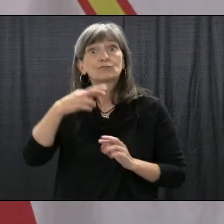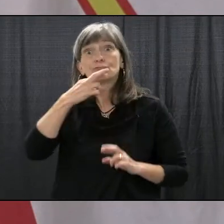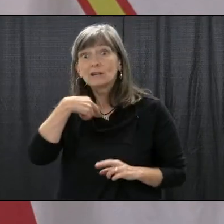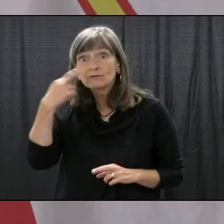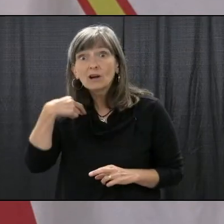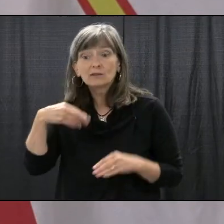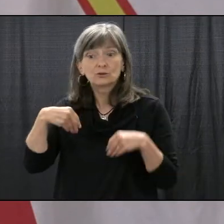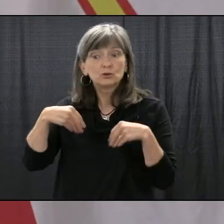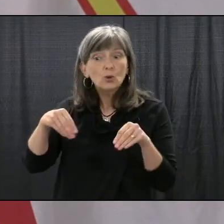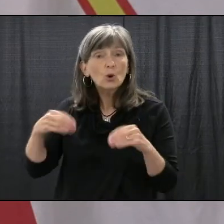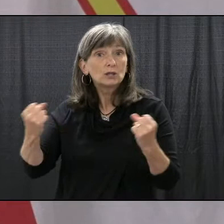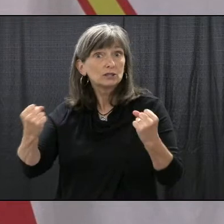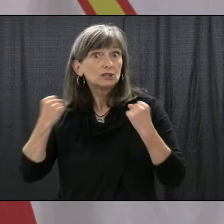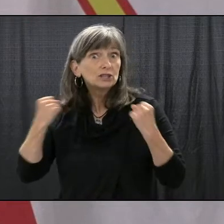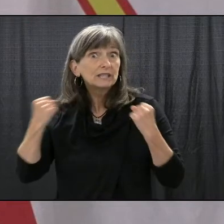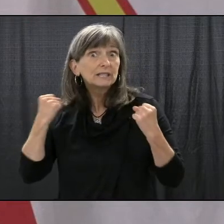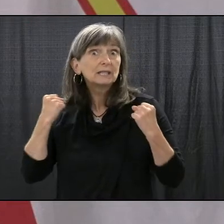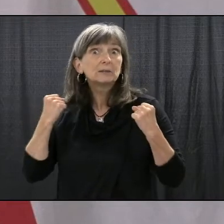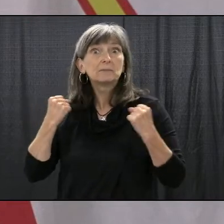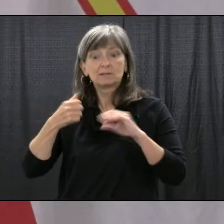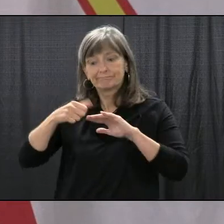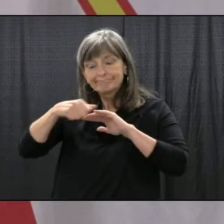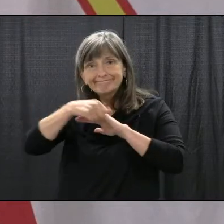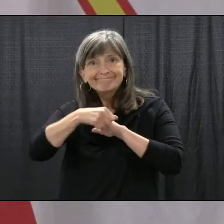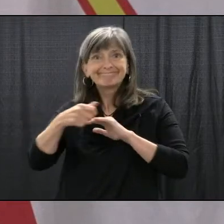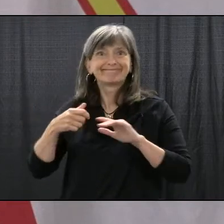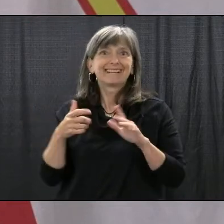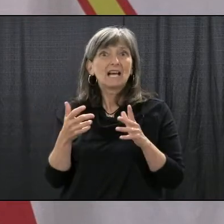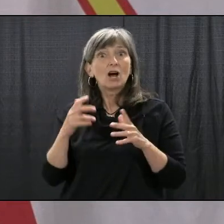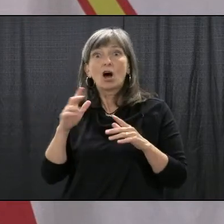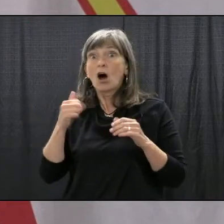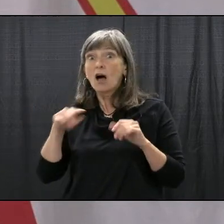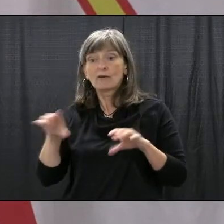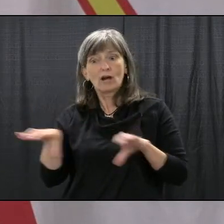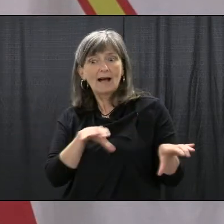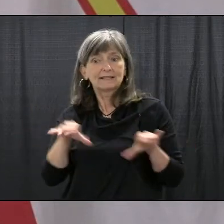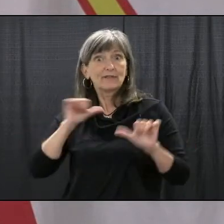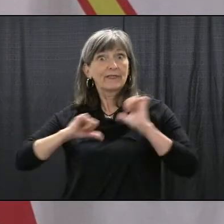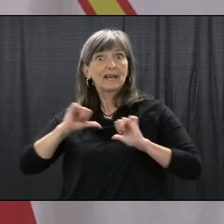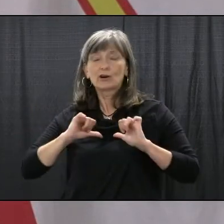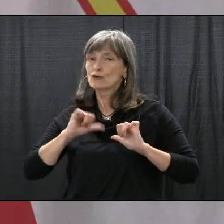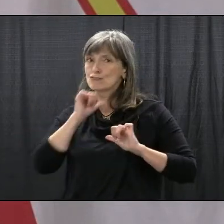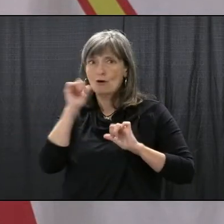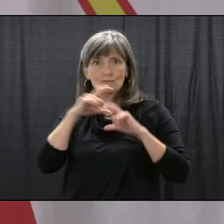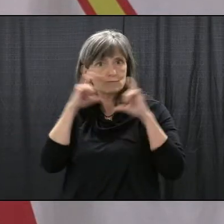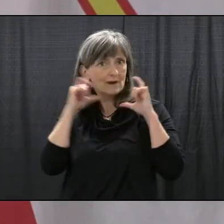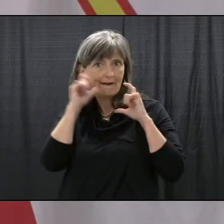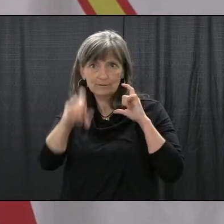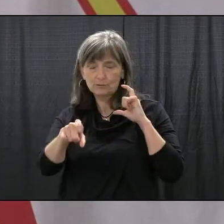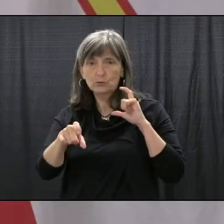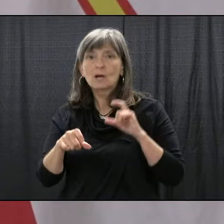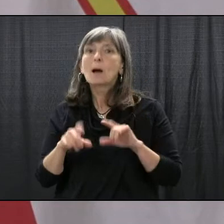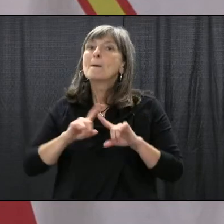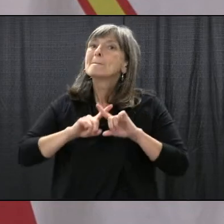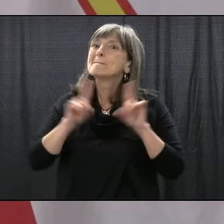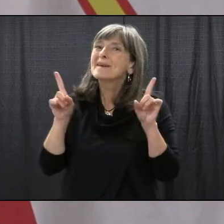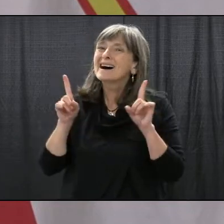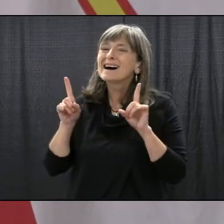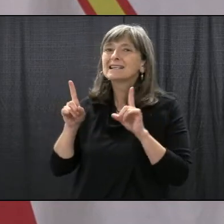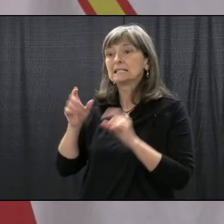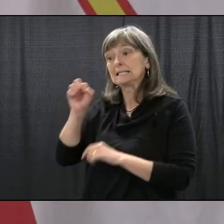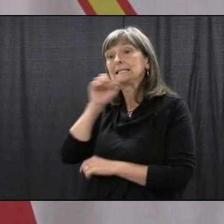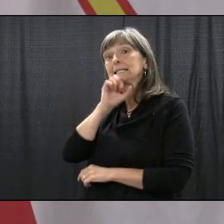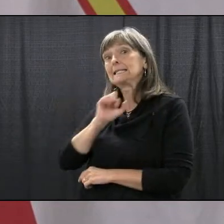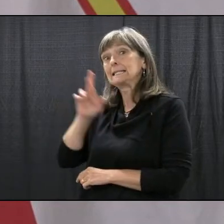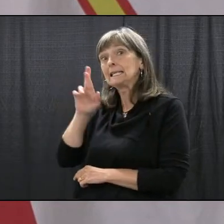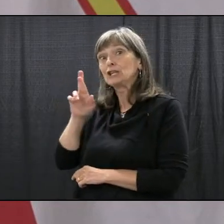stores, gyms, personal services, and performance venues. Masking will continue to be mandatory in congregate living facilities for